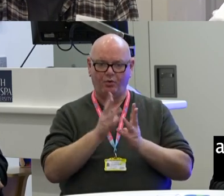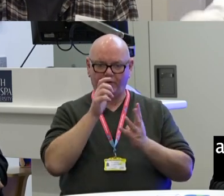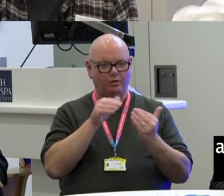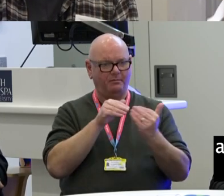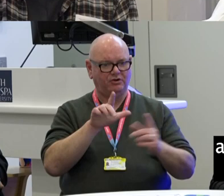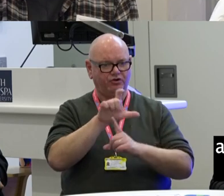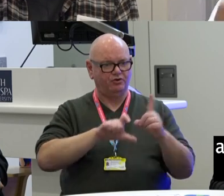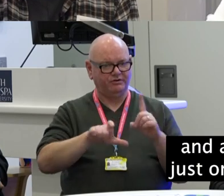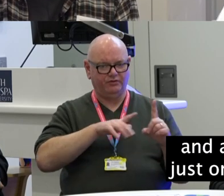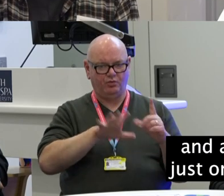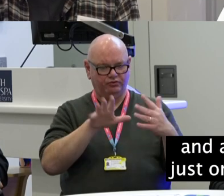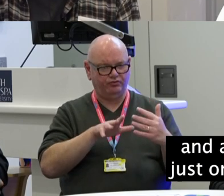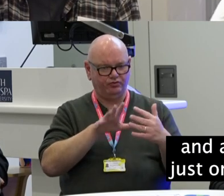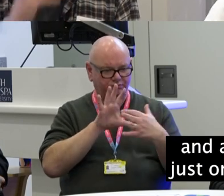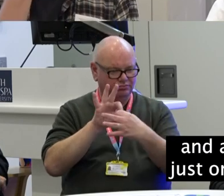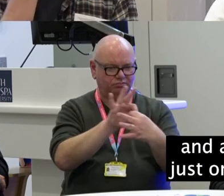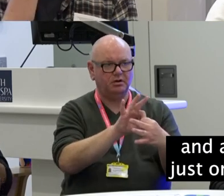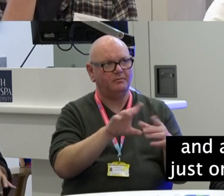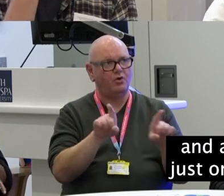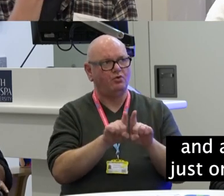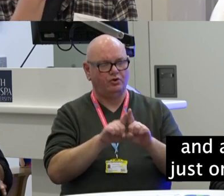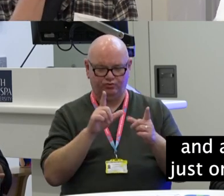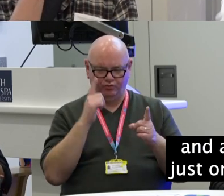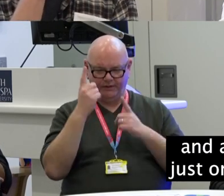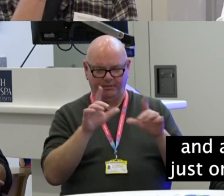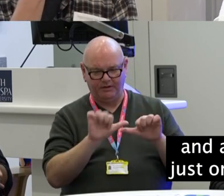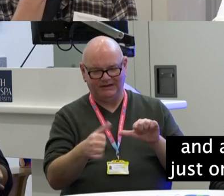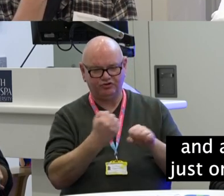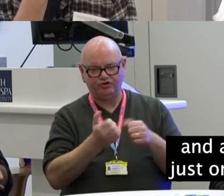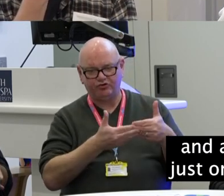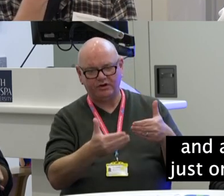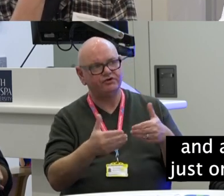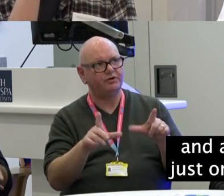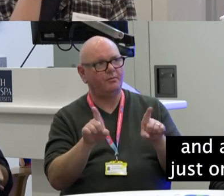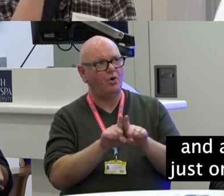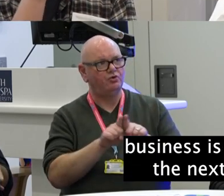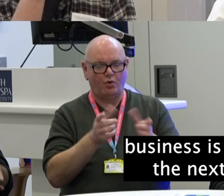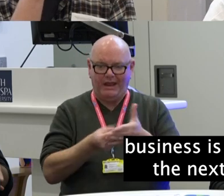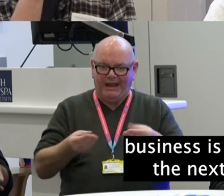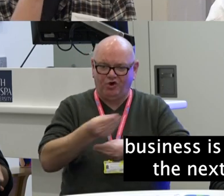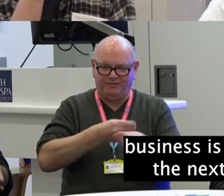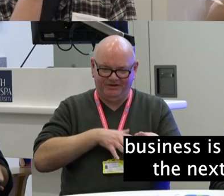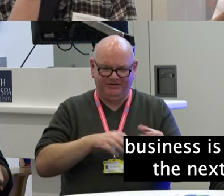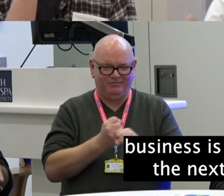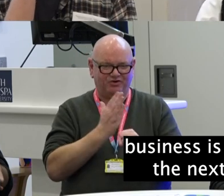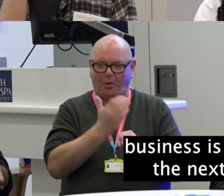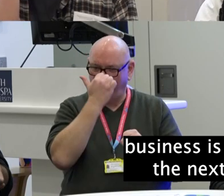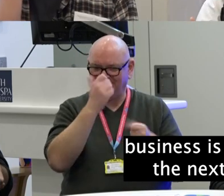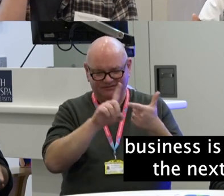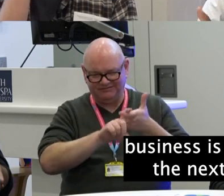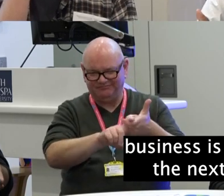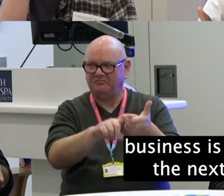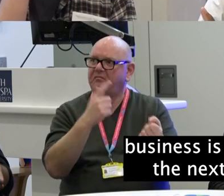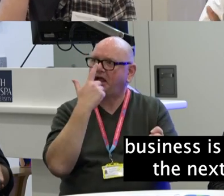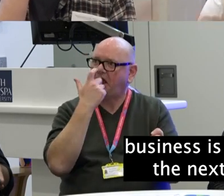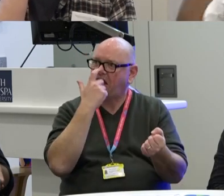generation of amazing people, and also how do we make sure that just on the economic lens level that the business is okay, so that we can then the next